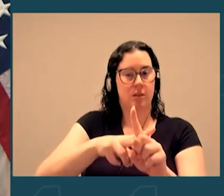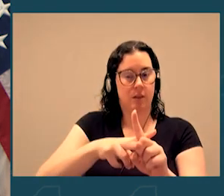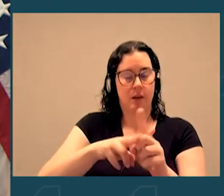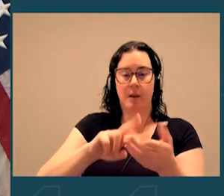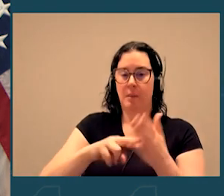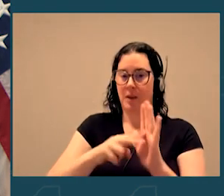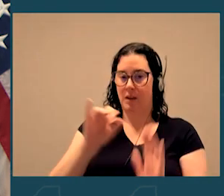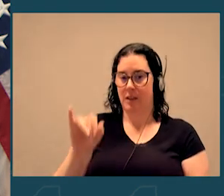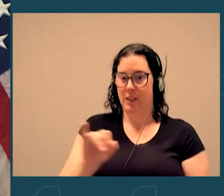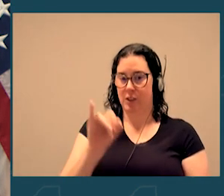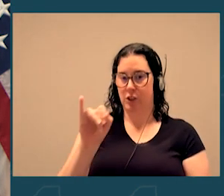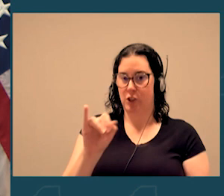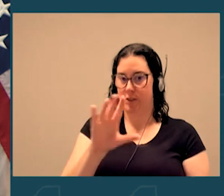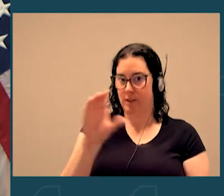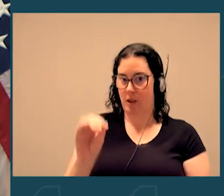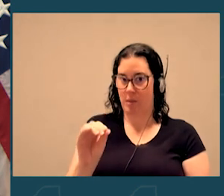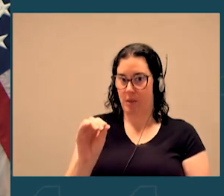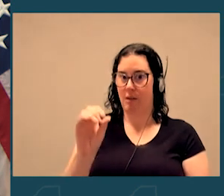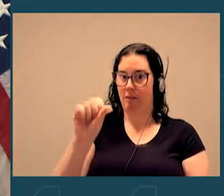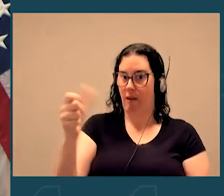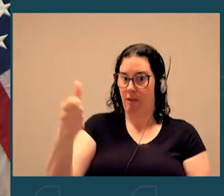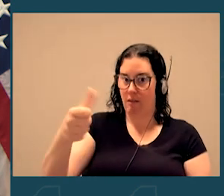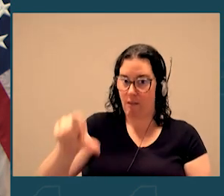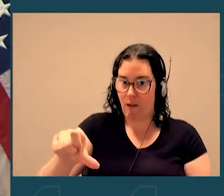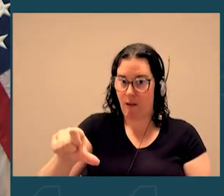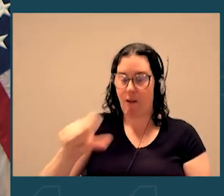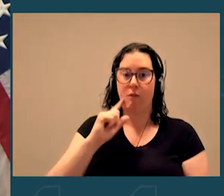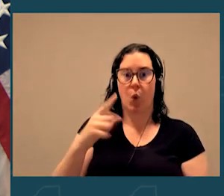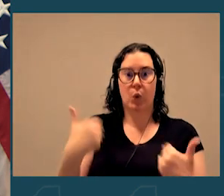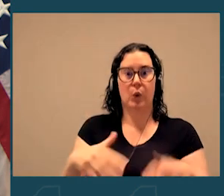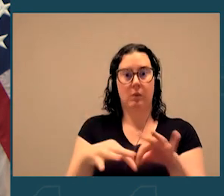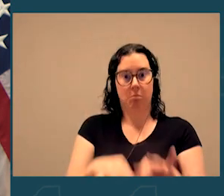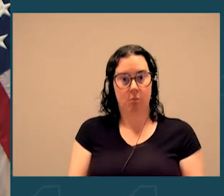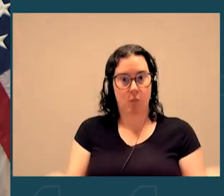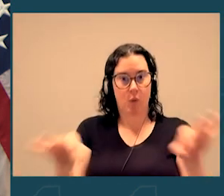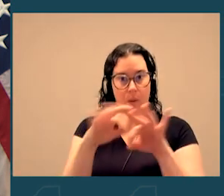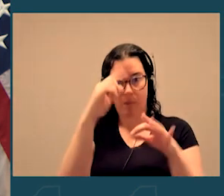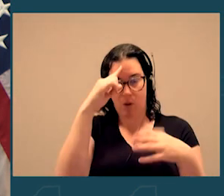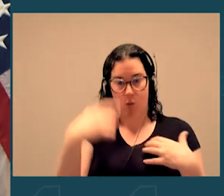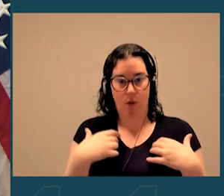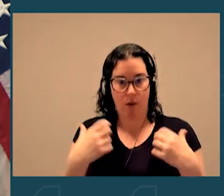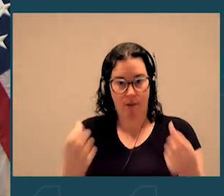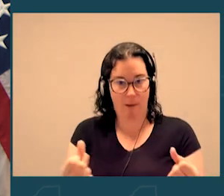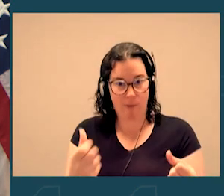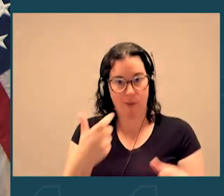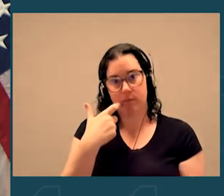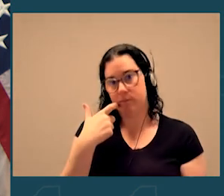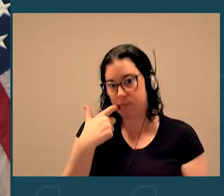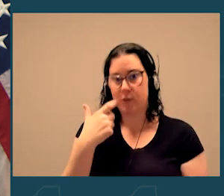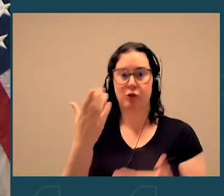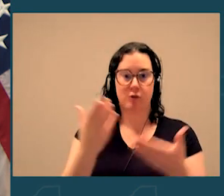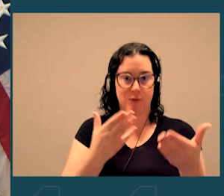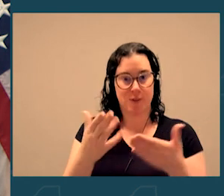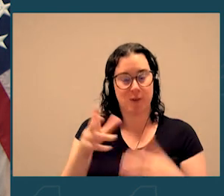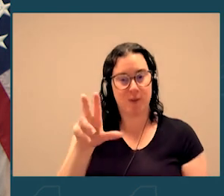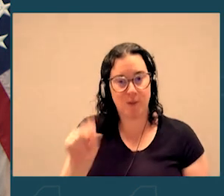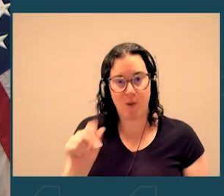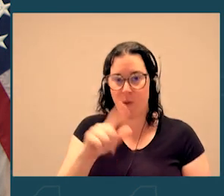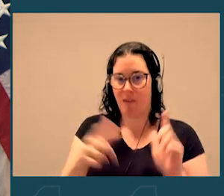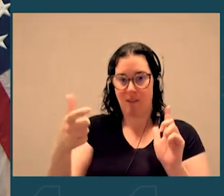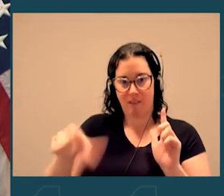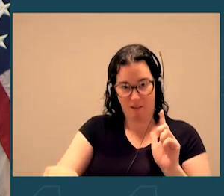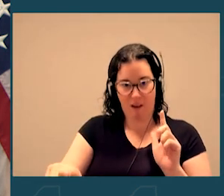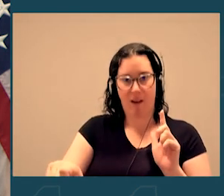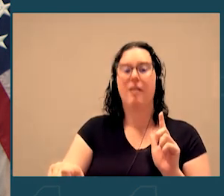companies from denying access to critical mental health and substance abuse disorder services. Now the insurance companies have to cover it. That is going to be a